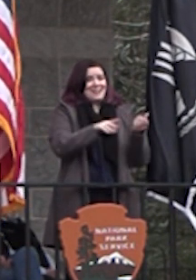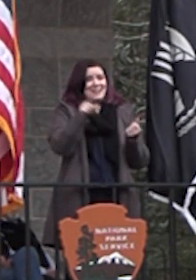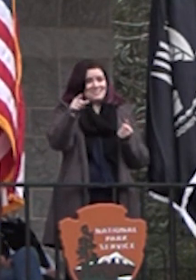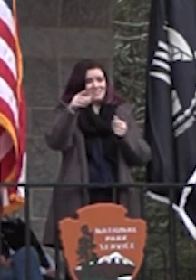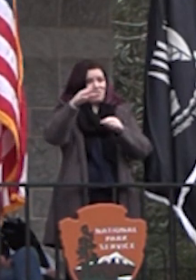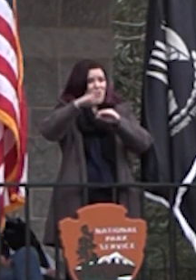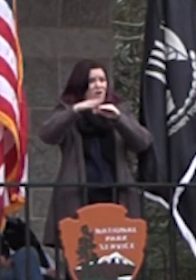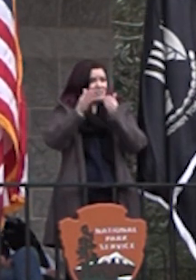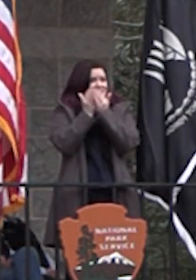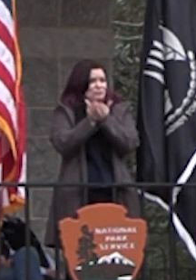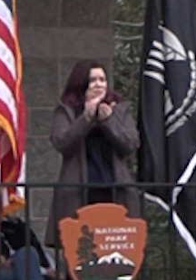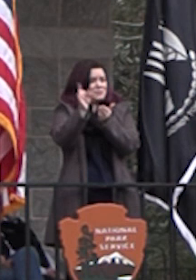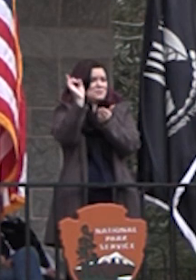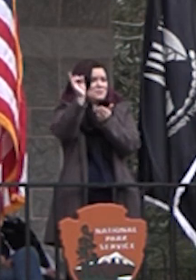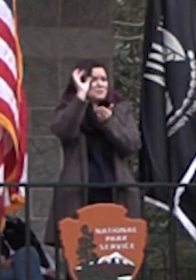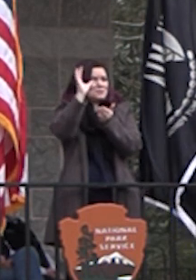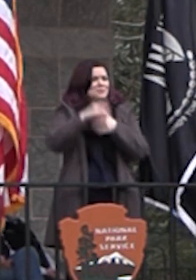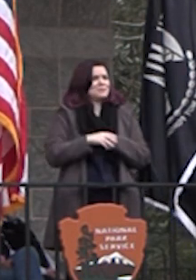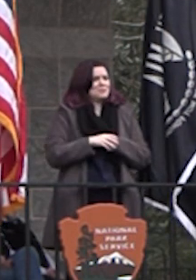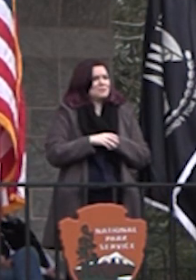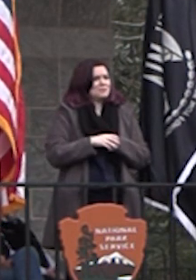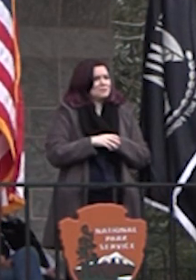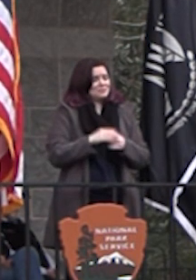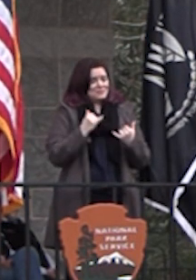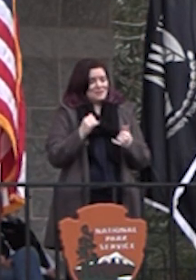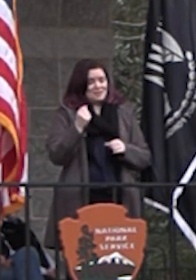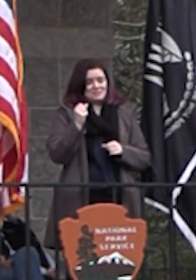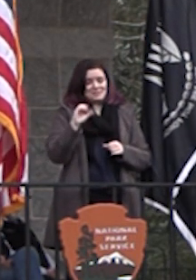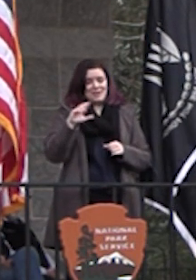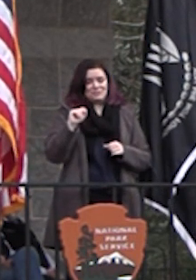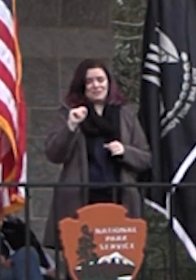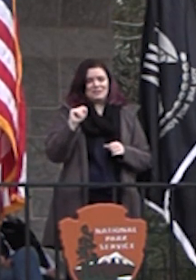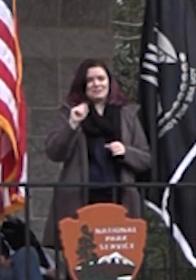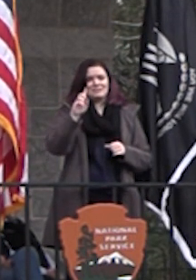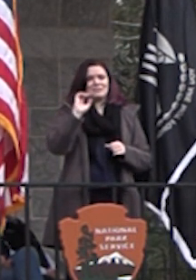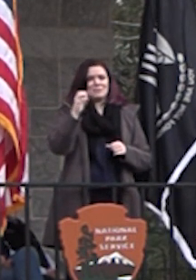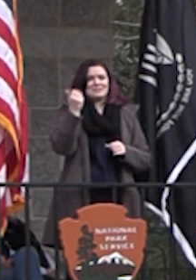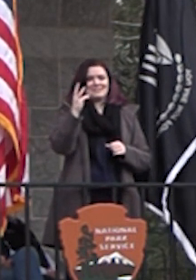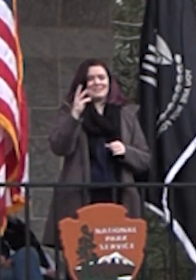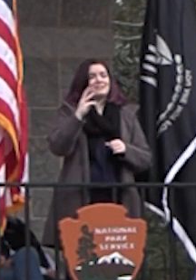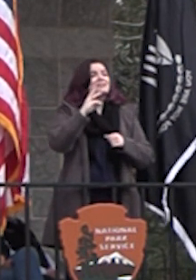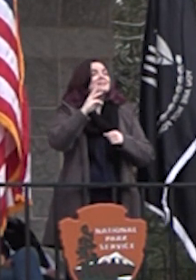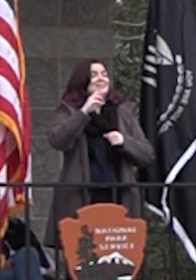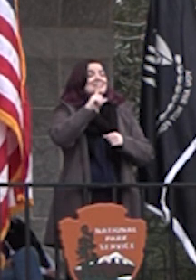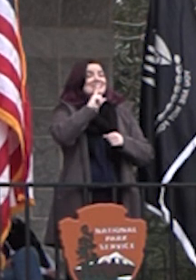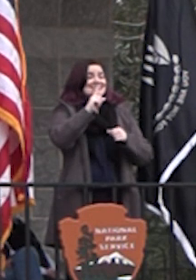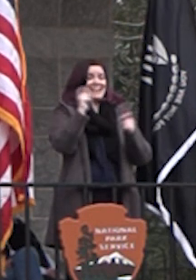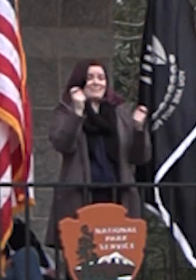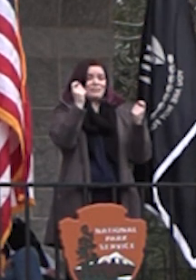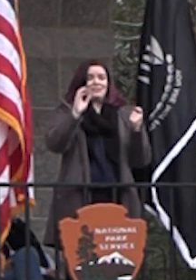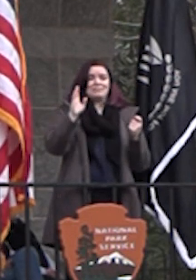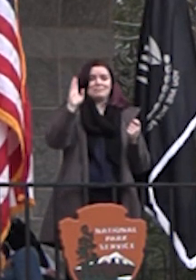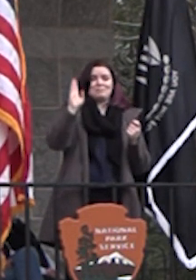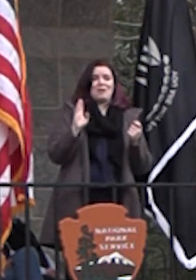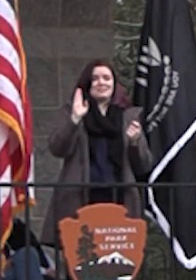Today, Saturday, December the 16th, is also a very special day as it is the 250th anniversary of the Boston Tea Party, and it has